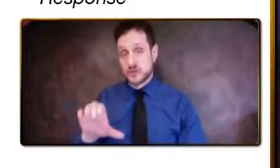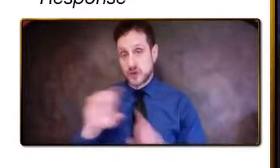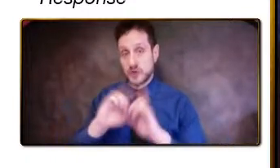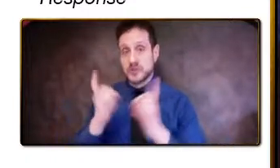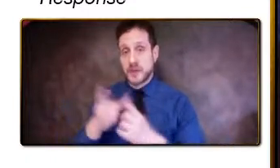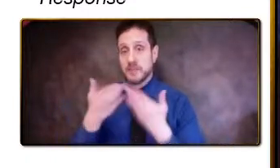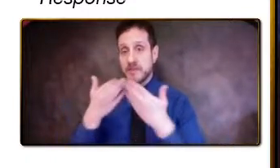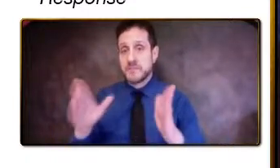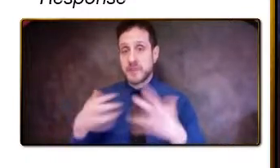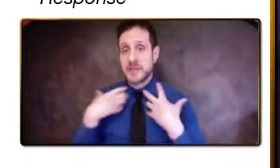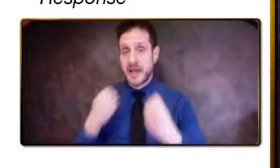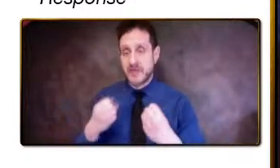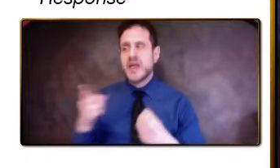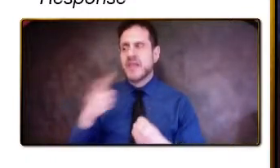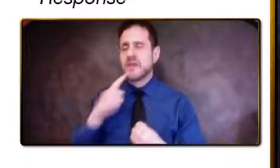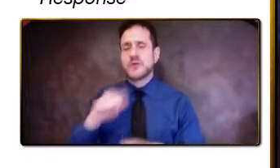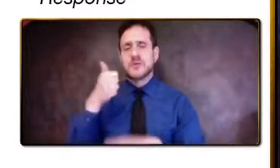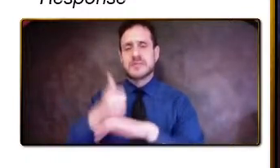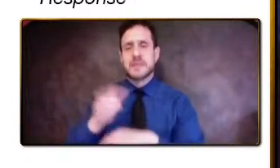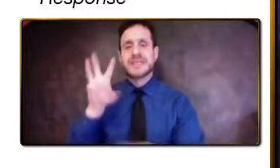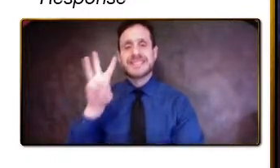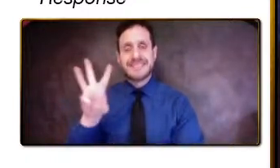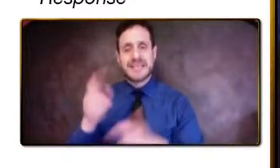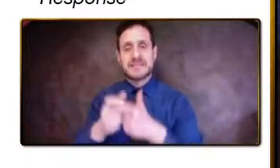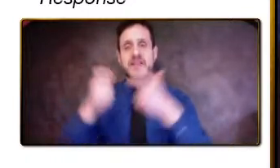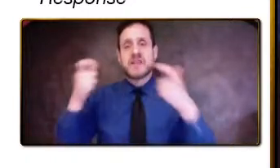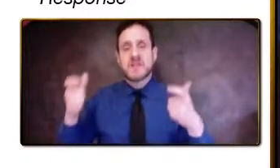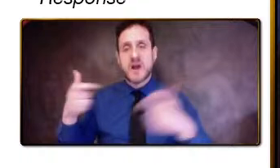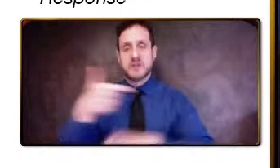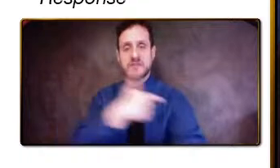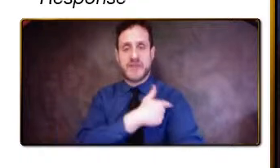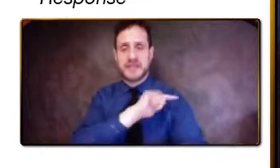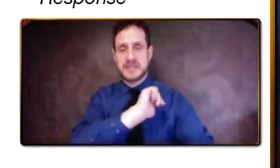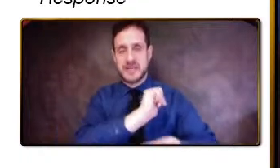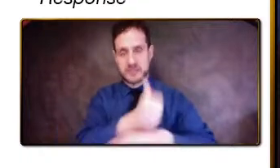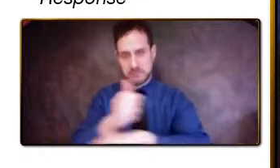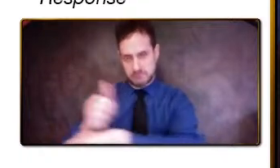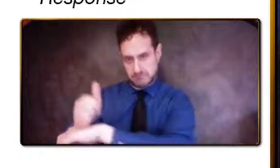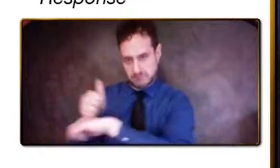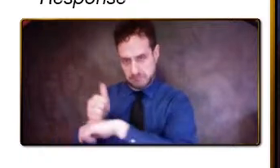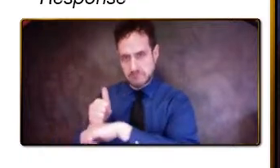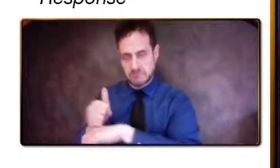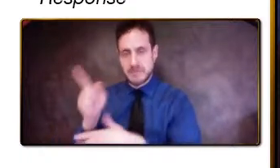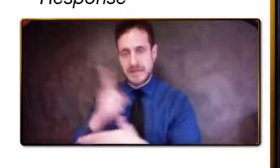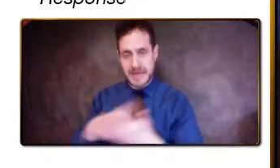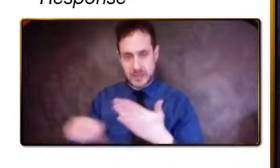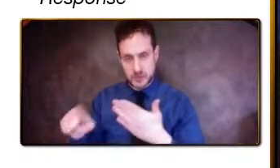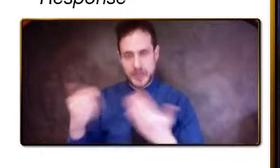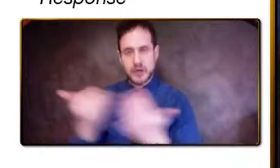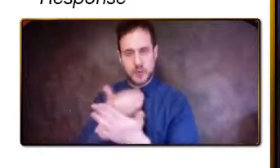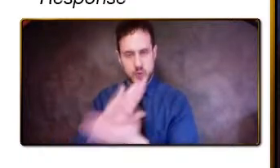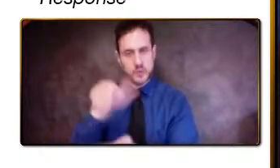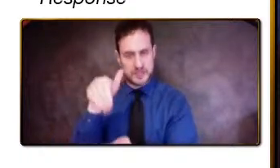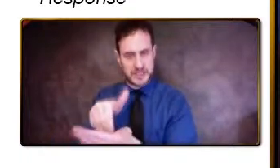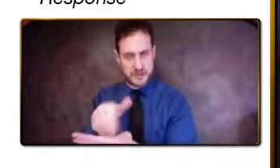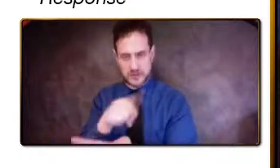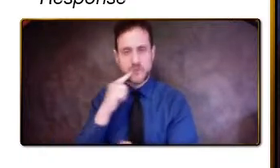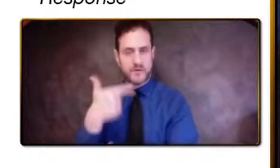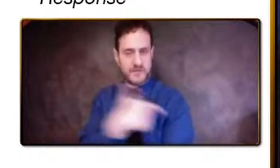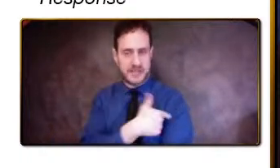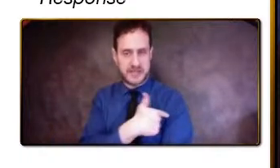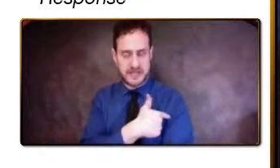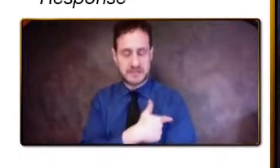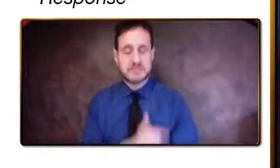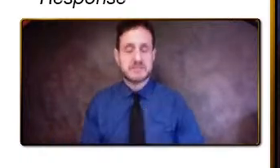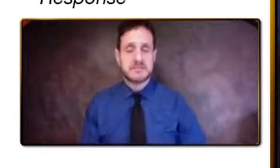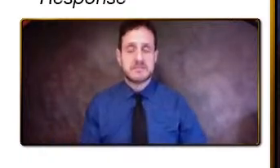have 6 mass vaccination sites up and running next week. As part of our vaccination administration plan, we are